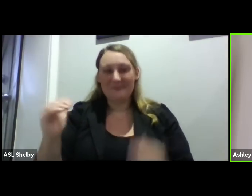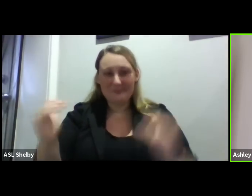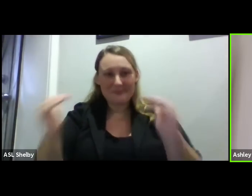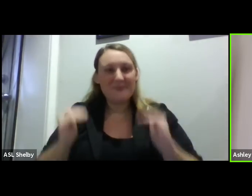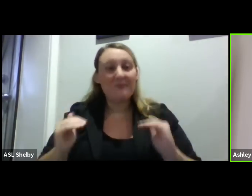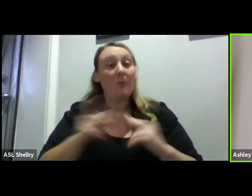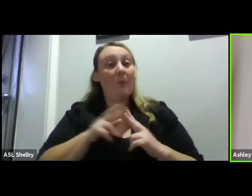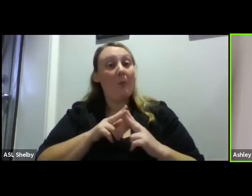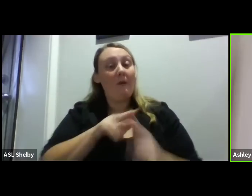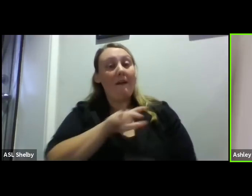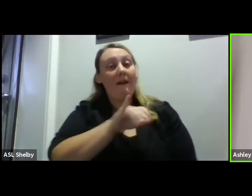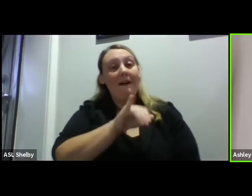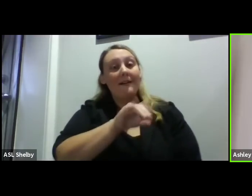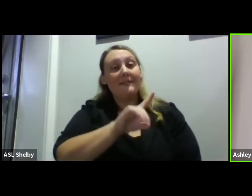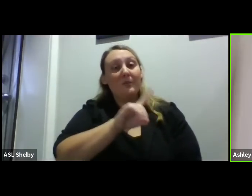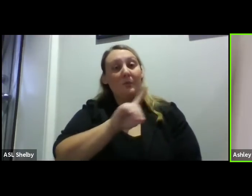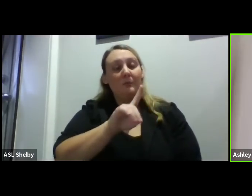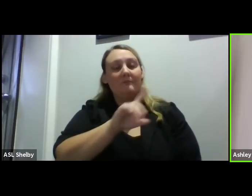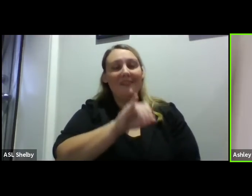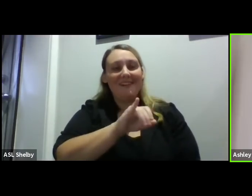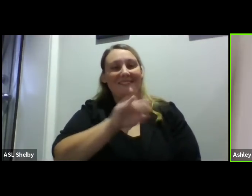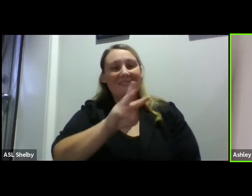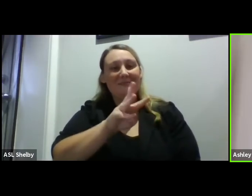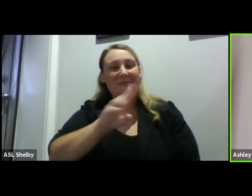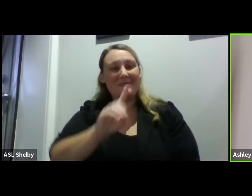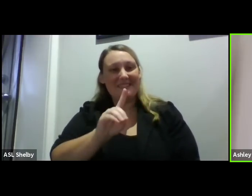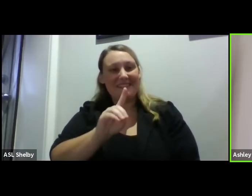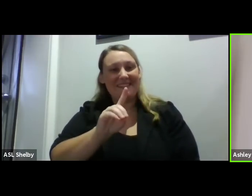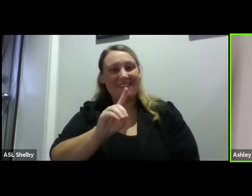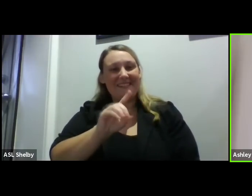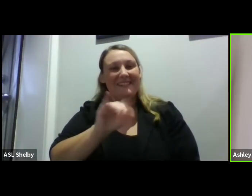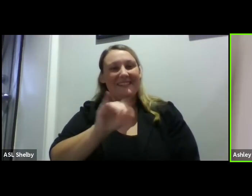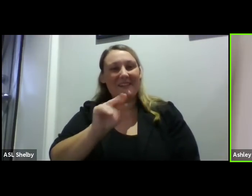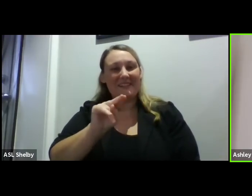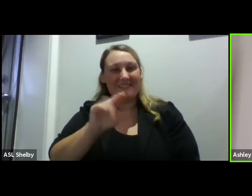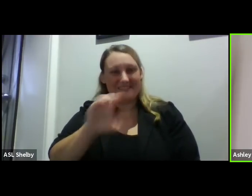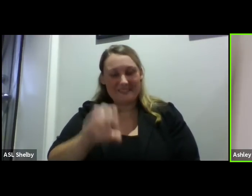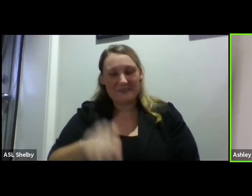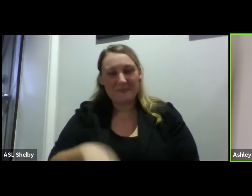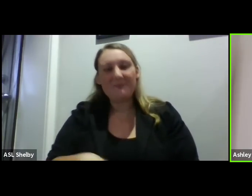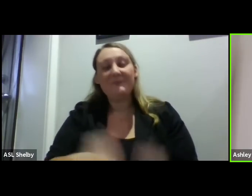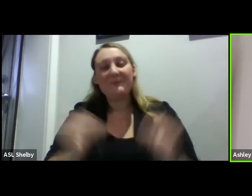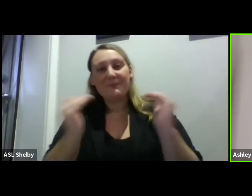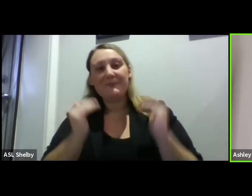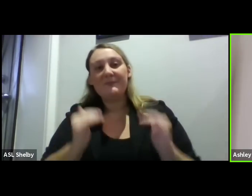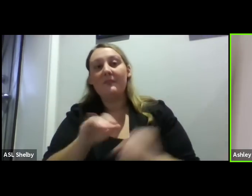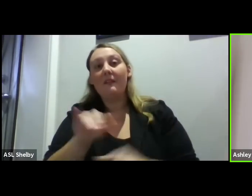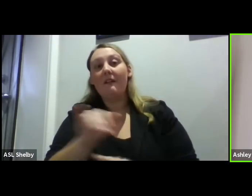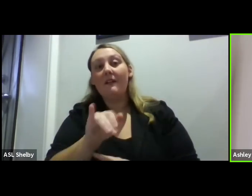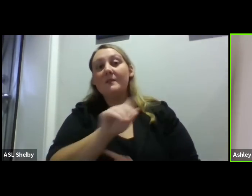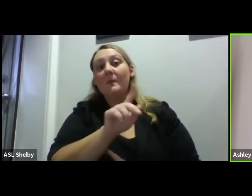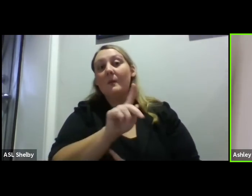IWD NYC, and on the Kink Out Instagram as well, and on